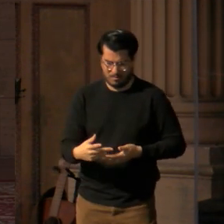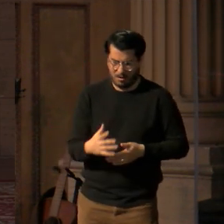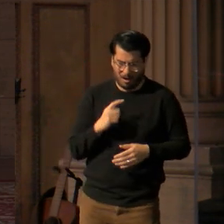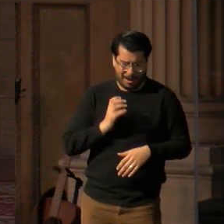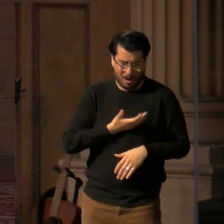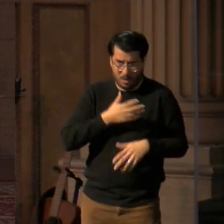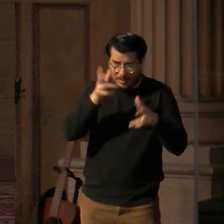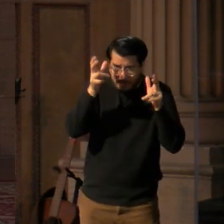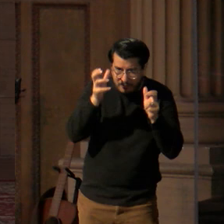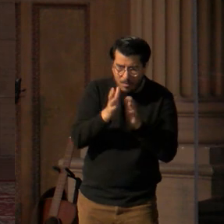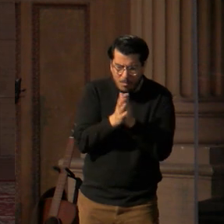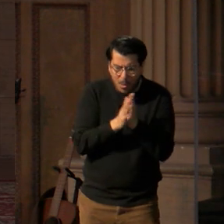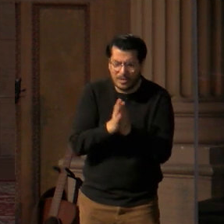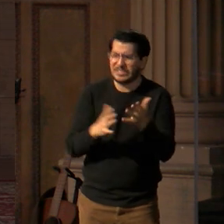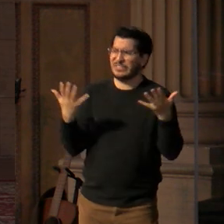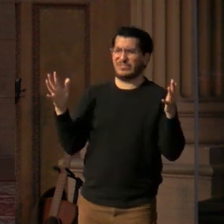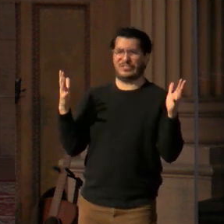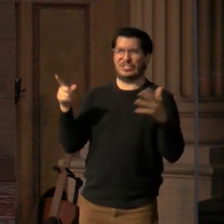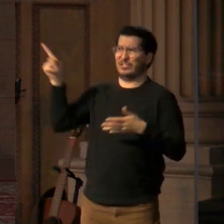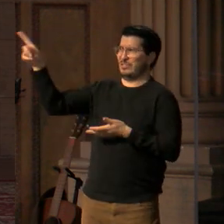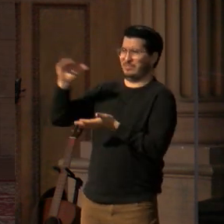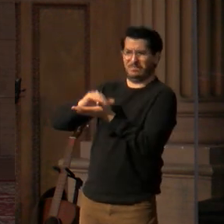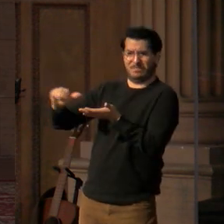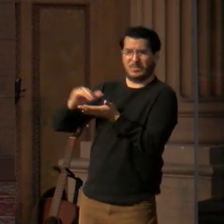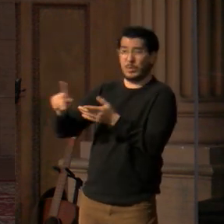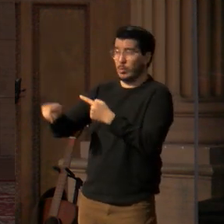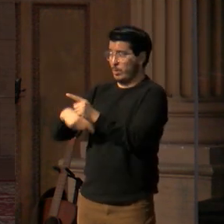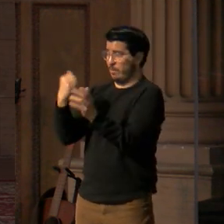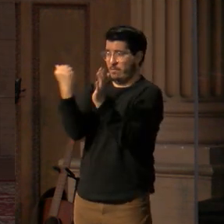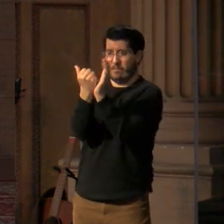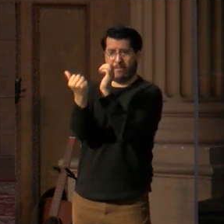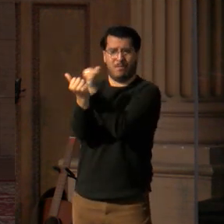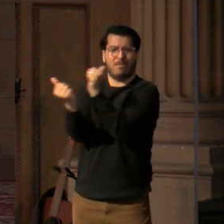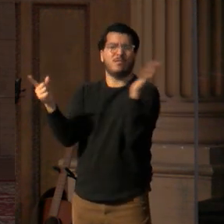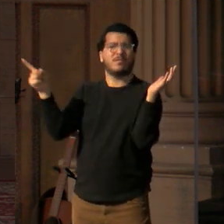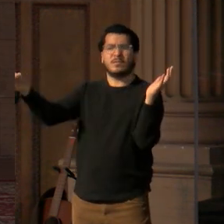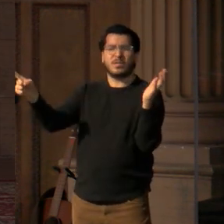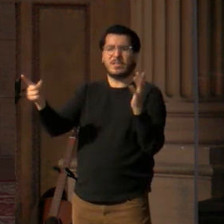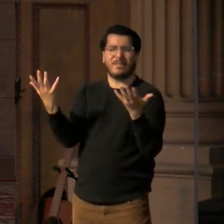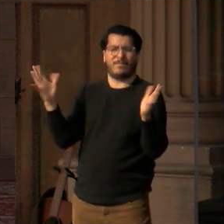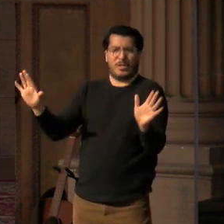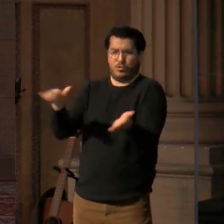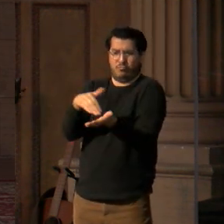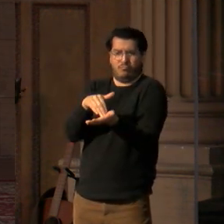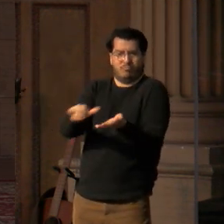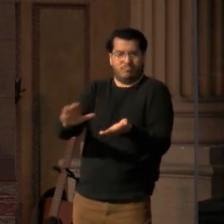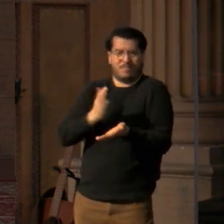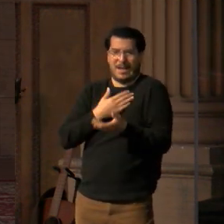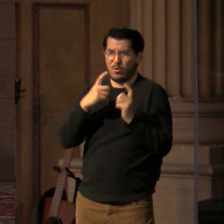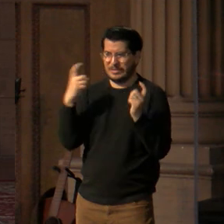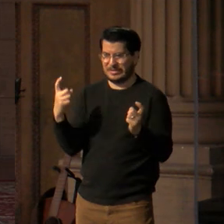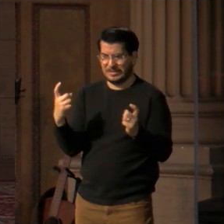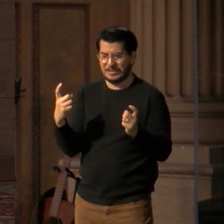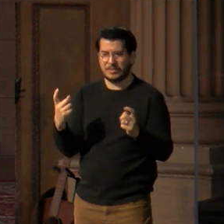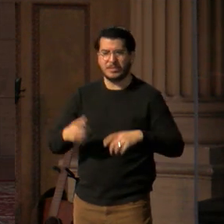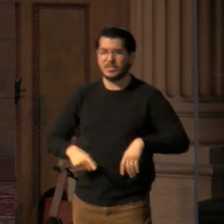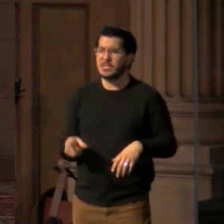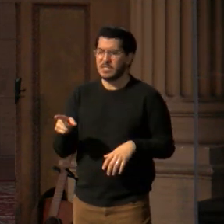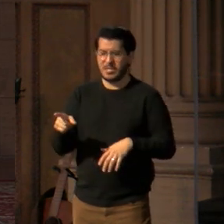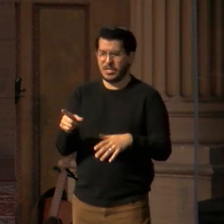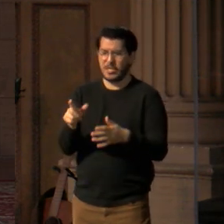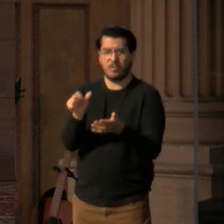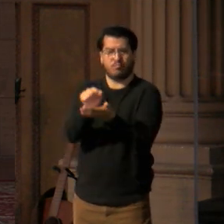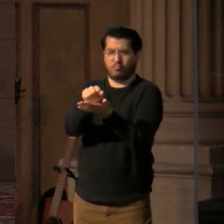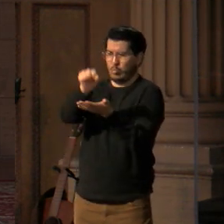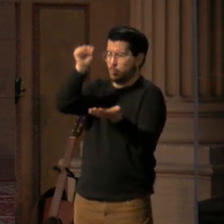deeds were nailed to Christ and he put them to death when he died on the cross. He's taken our sins and he's hidden them behind his back. He's